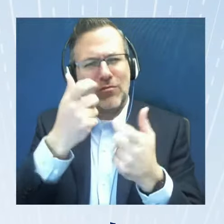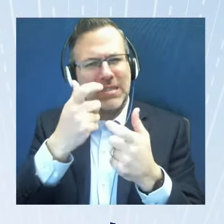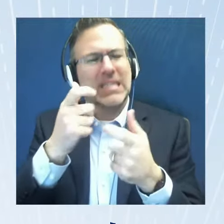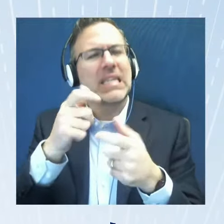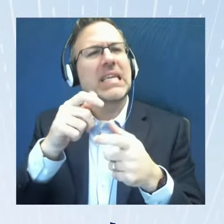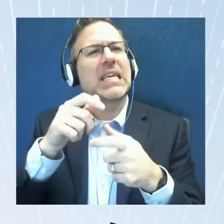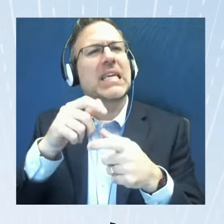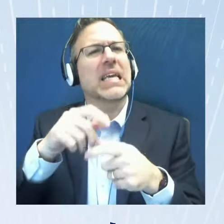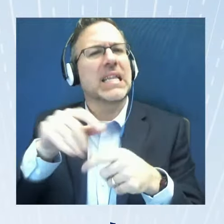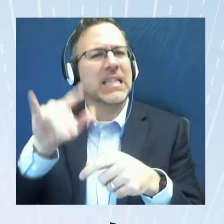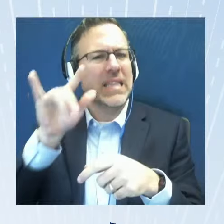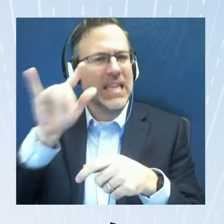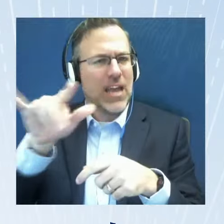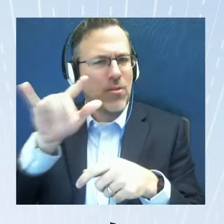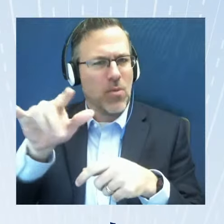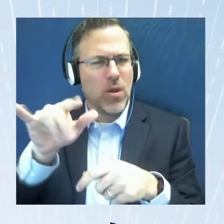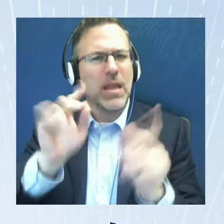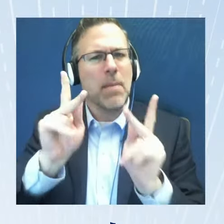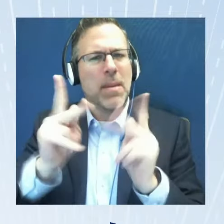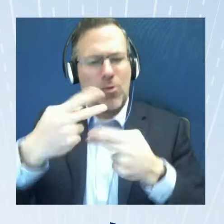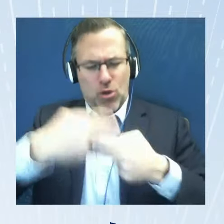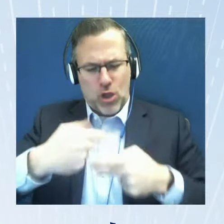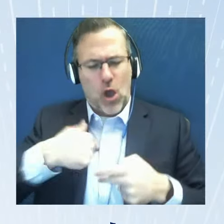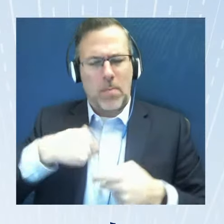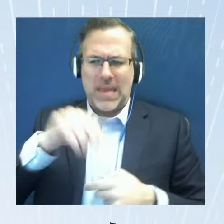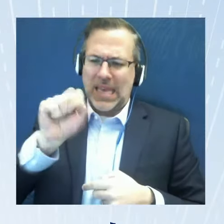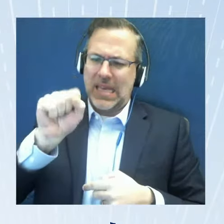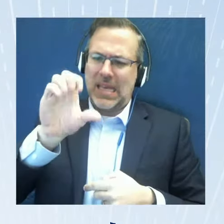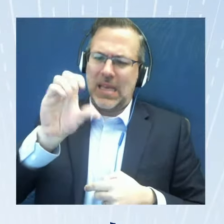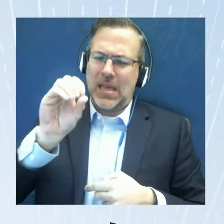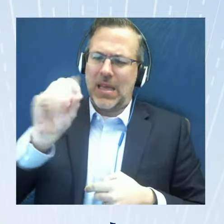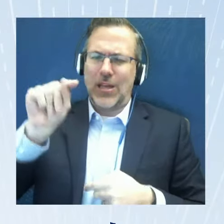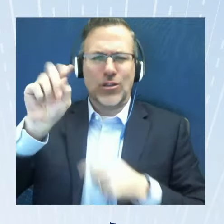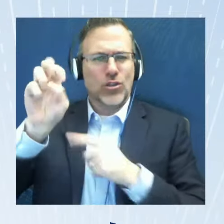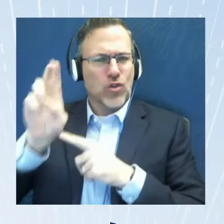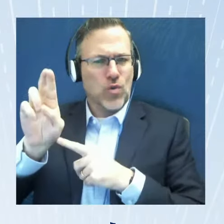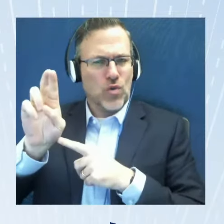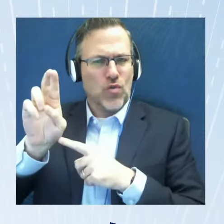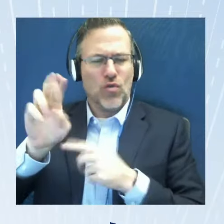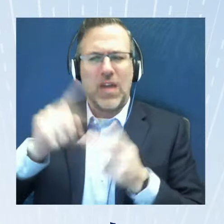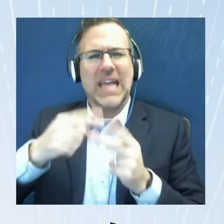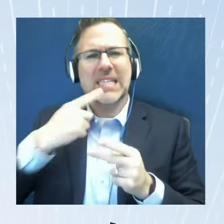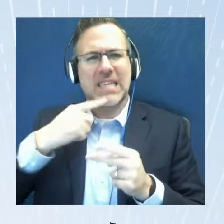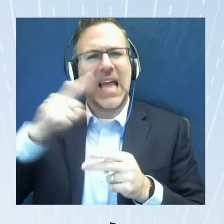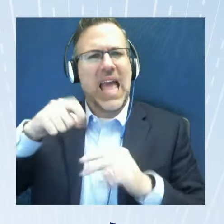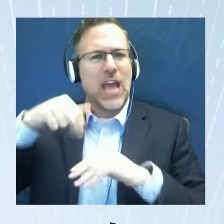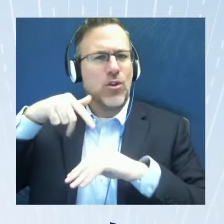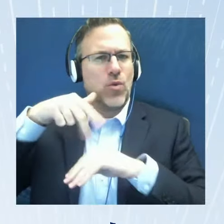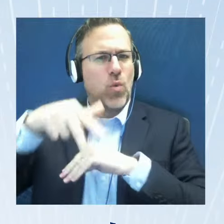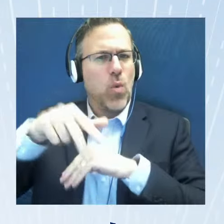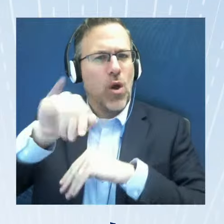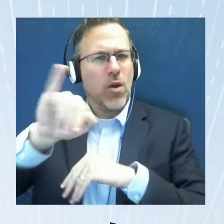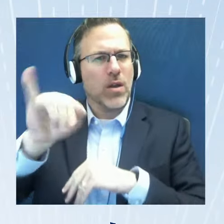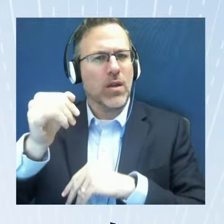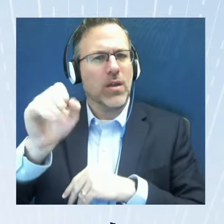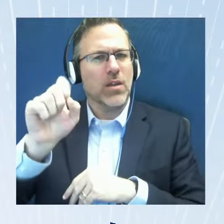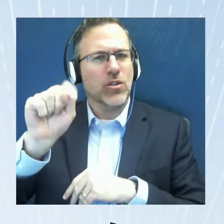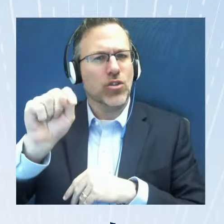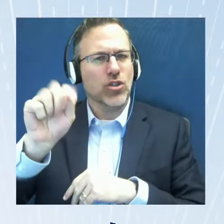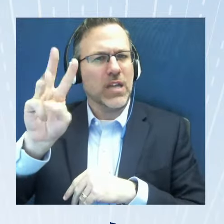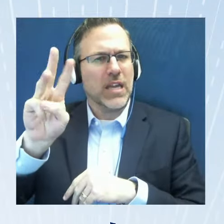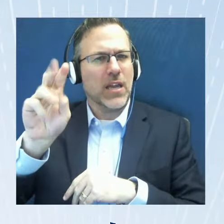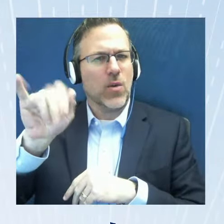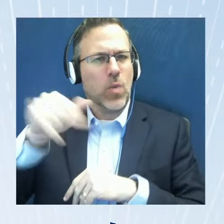and I was also told that I had to walk the jetway. And aging and a disability is a real thing, and I